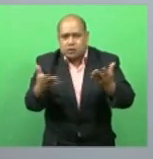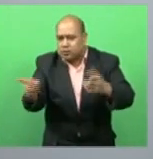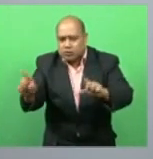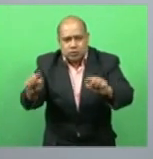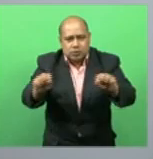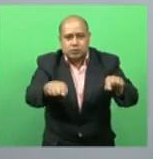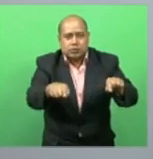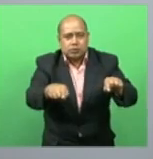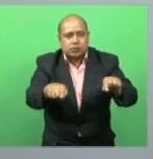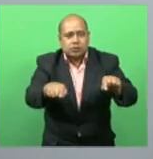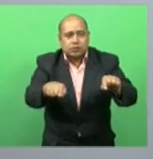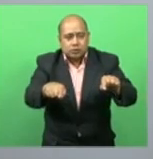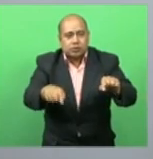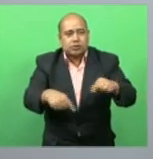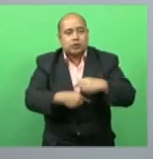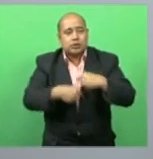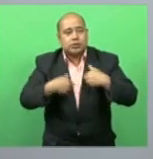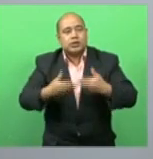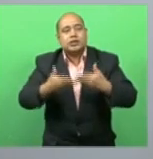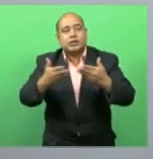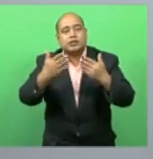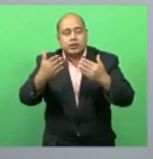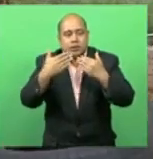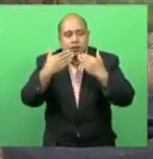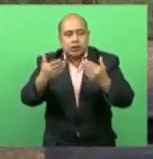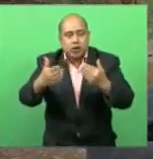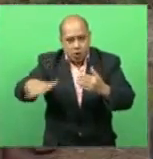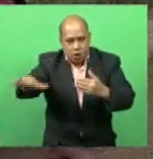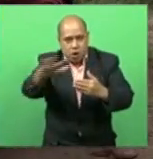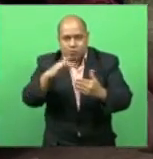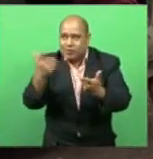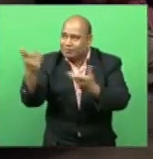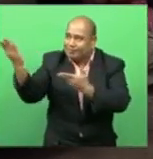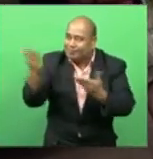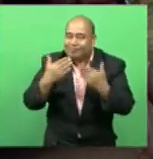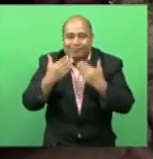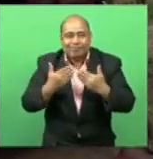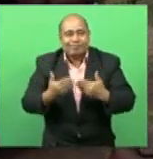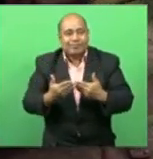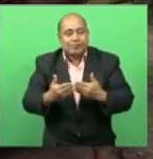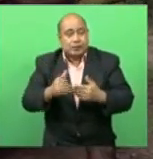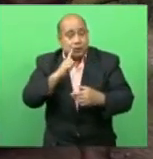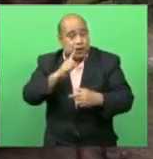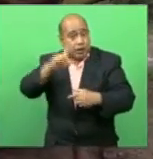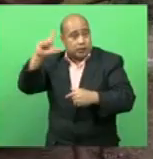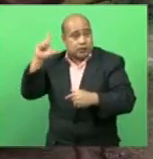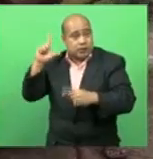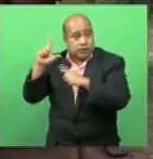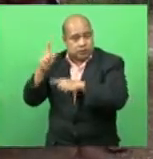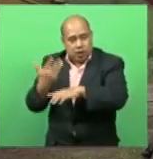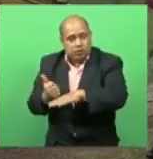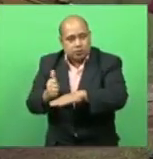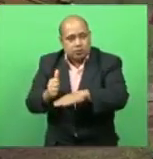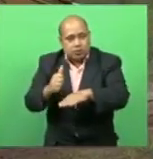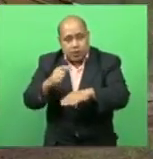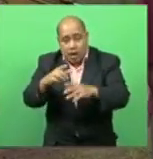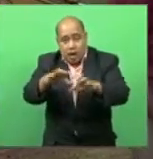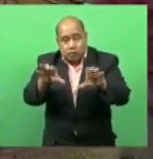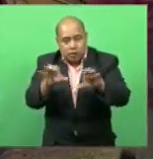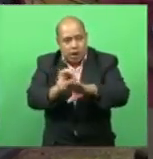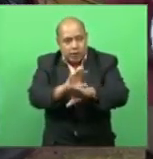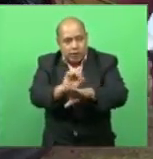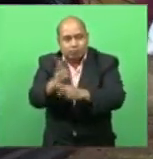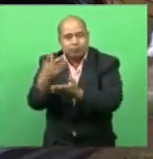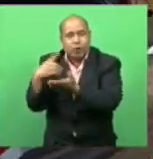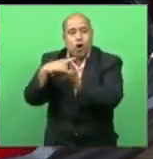you have during this crisis. Yesterday, the Senganga Advisory Council donated bags of food supplies to